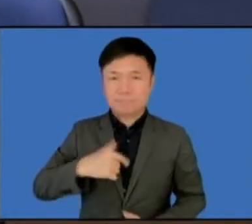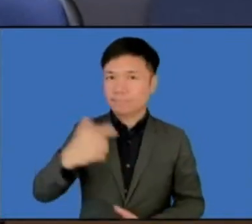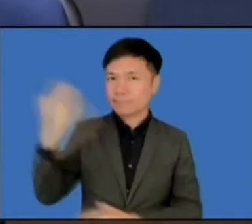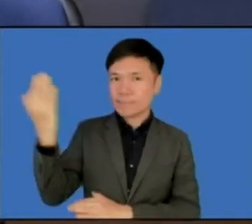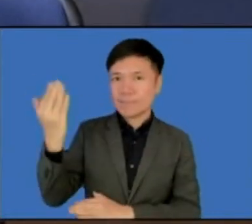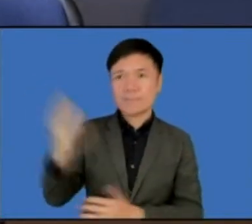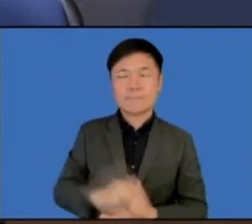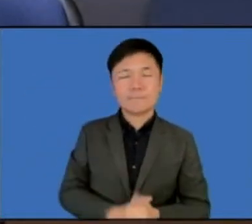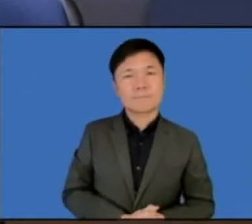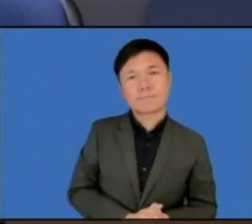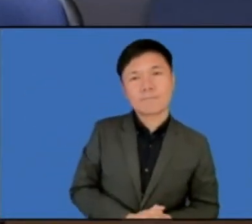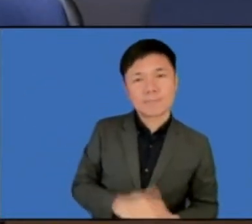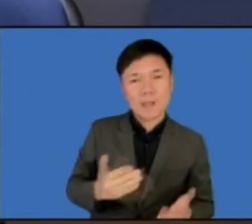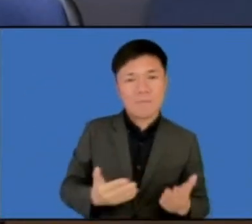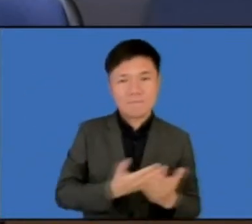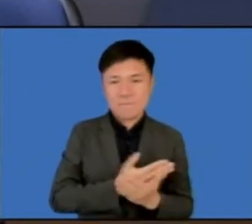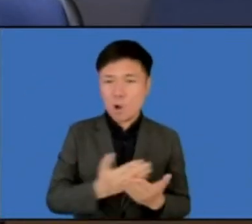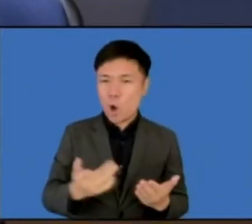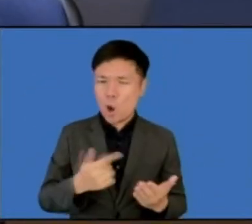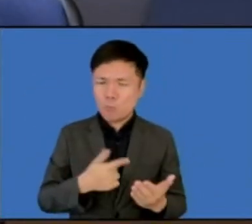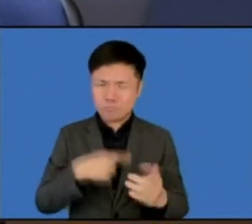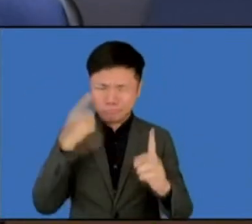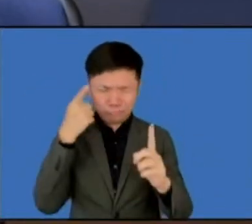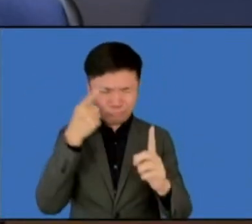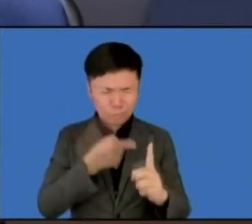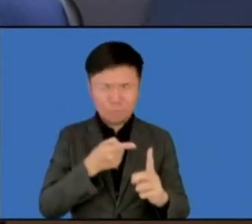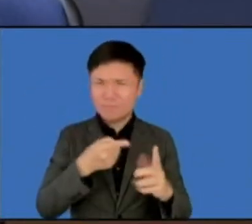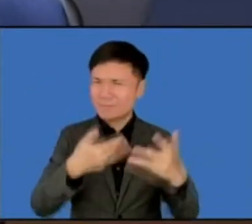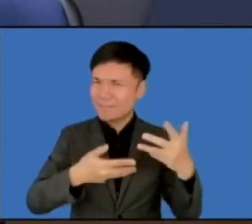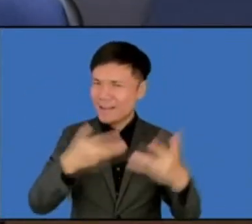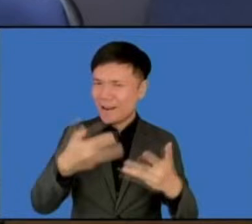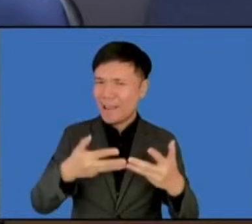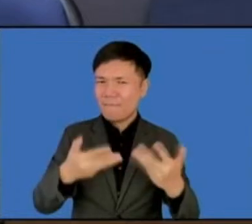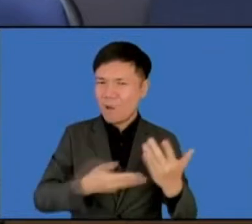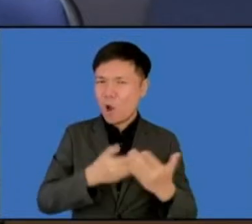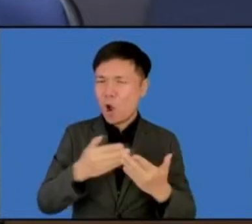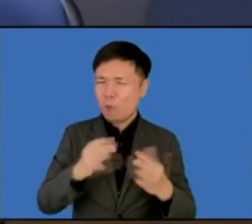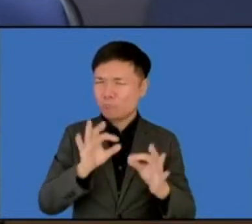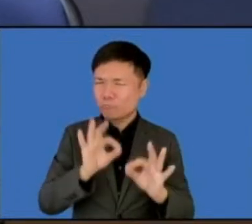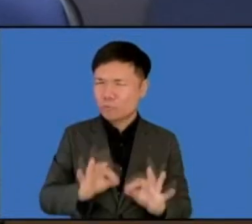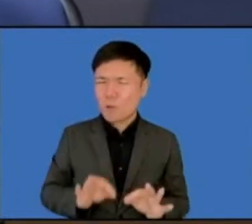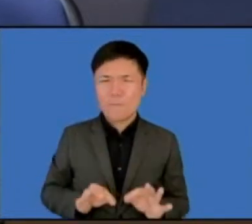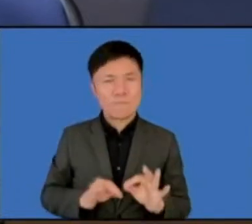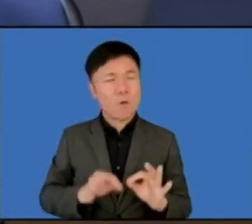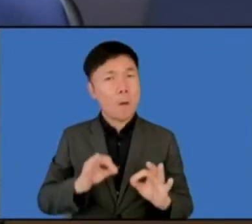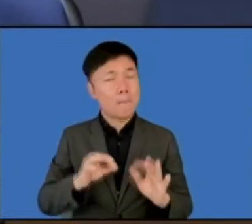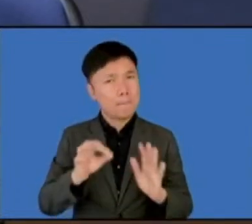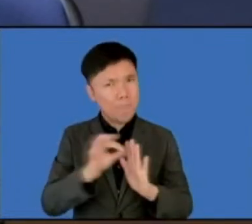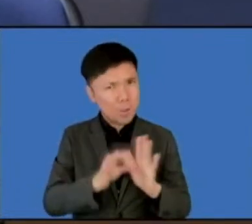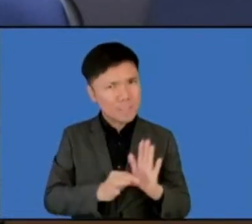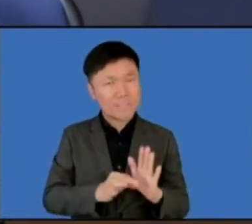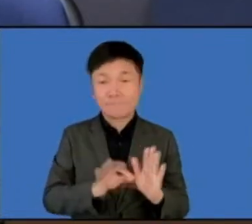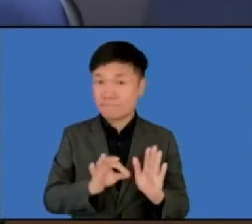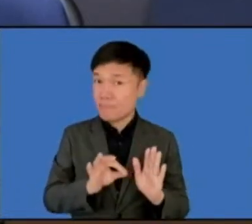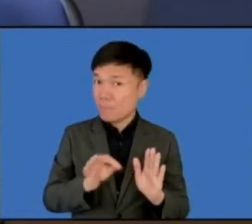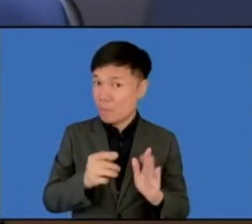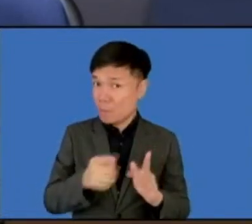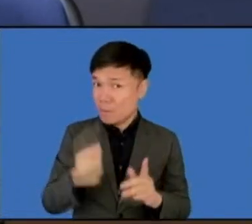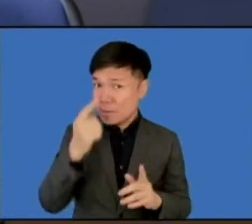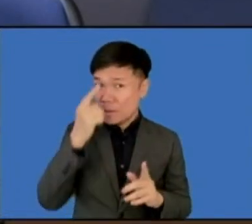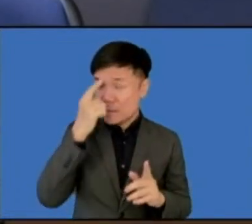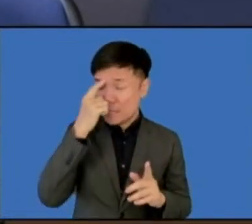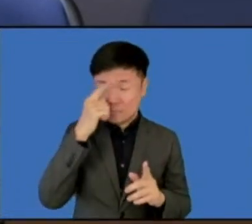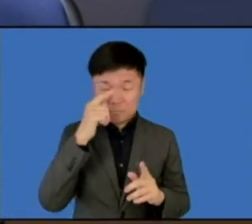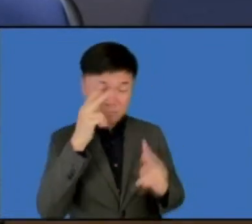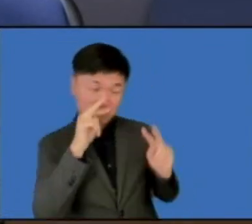talk about collecting and using accurate data as a basis for policymaking, it is essential to move away from the perspective that migrants